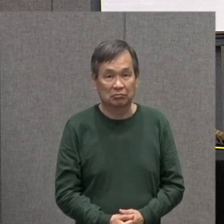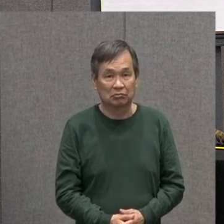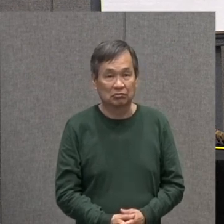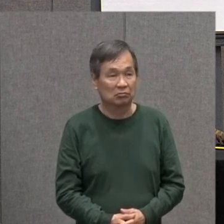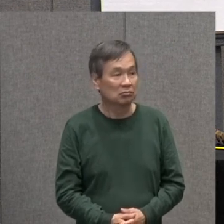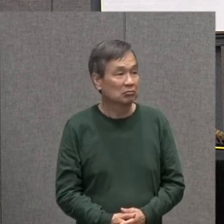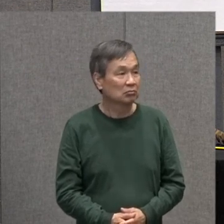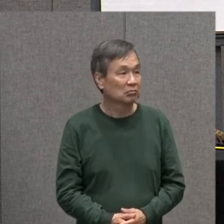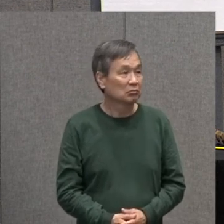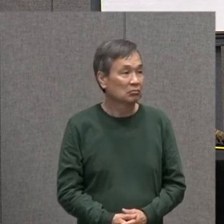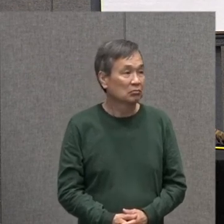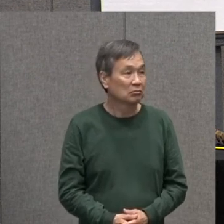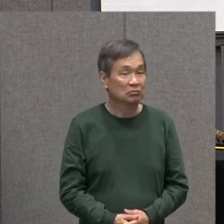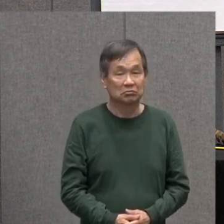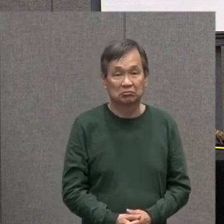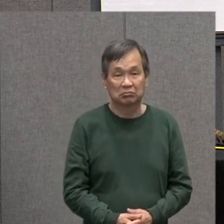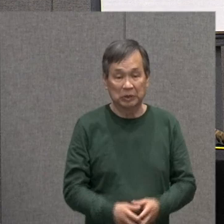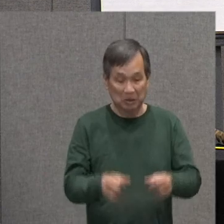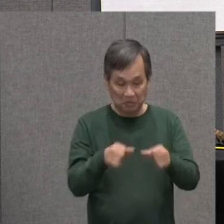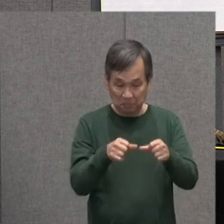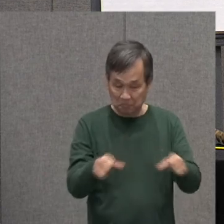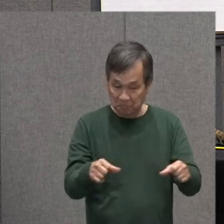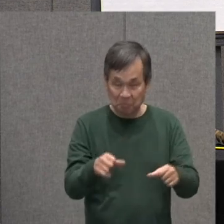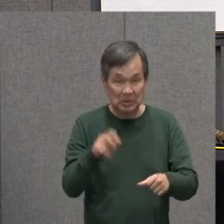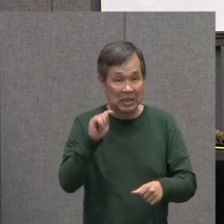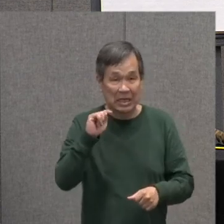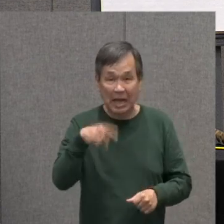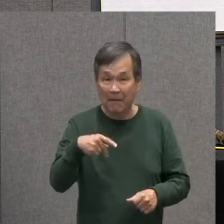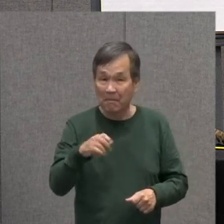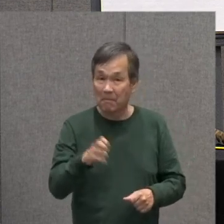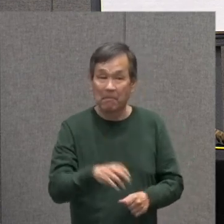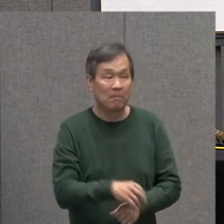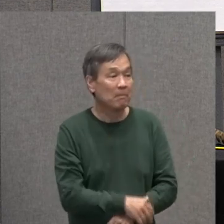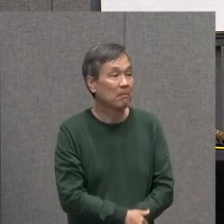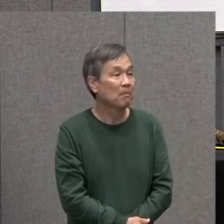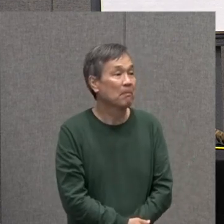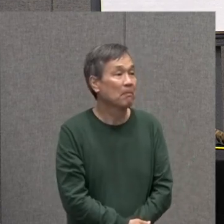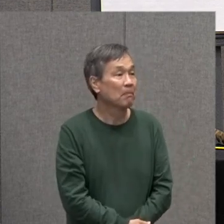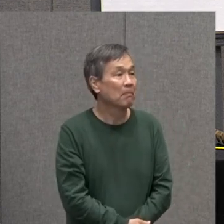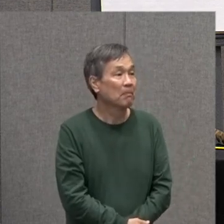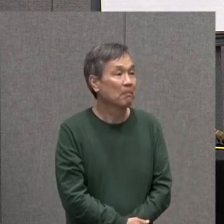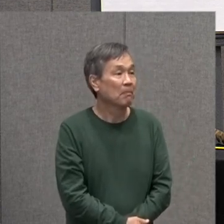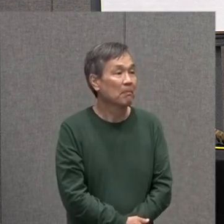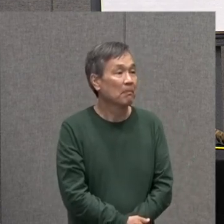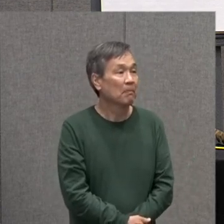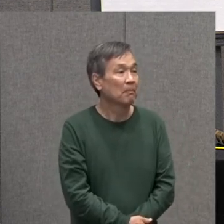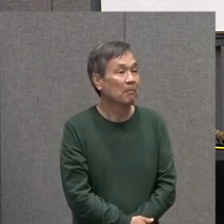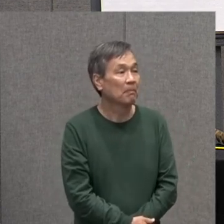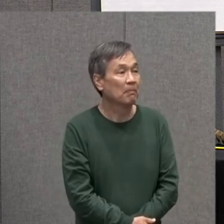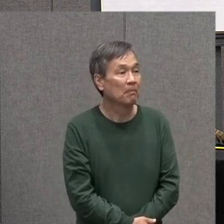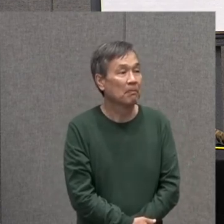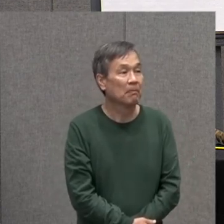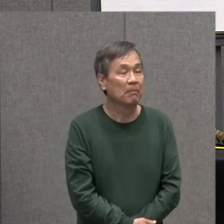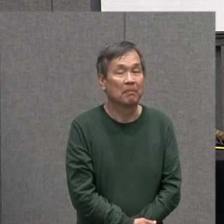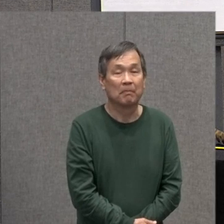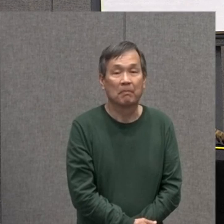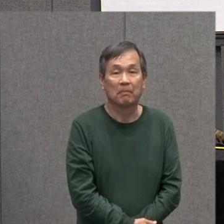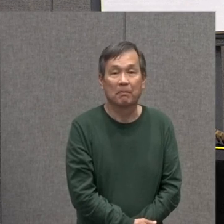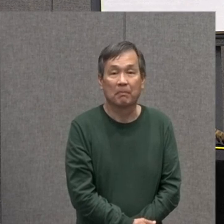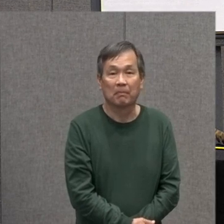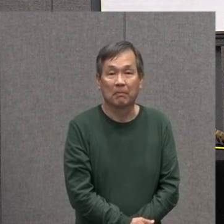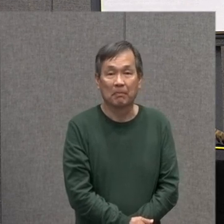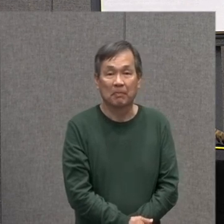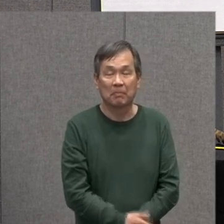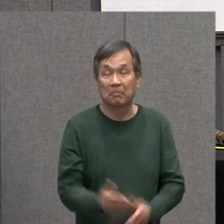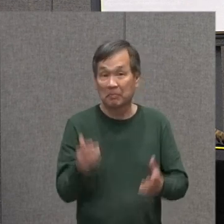rest. And I'll tape it. You can do that pleat fold that